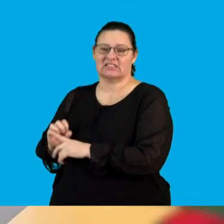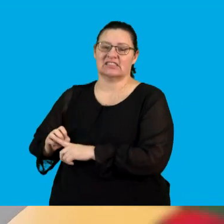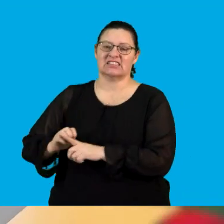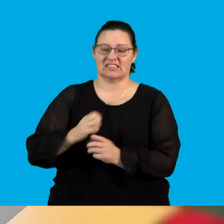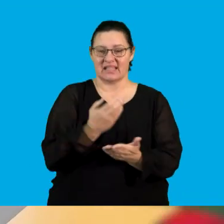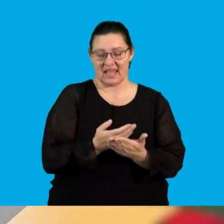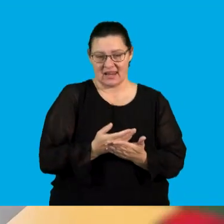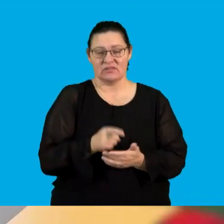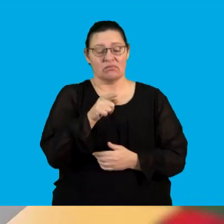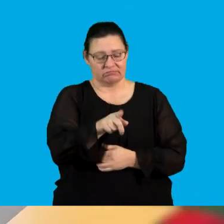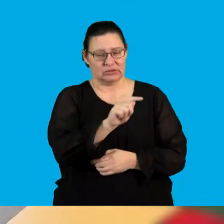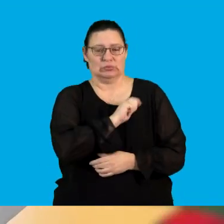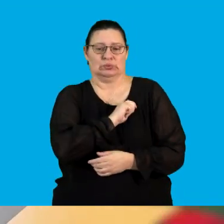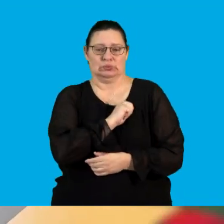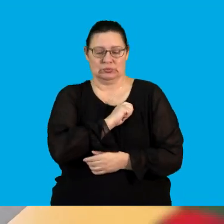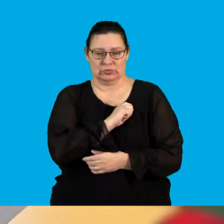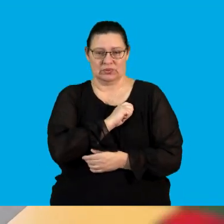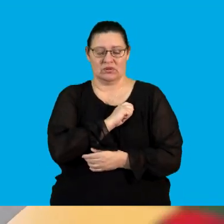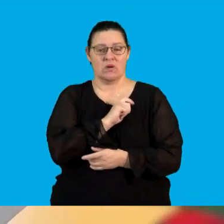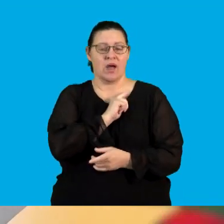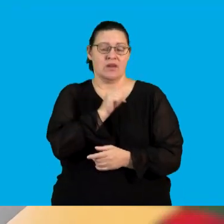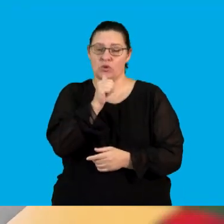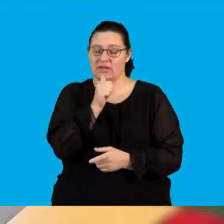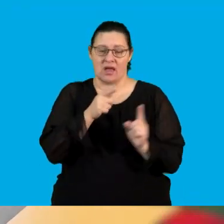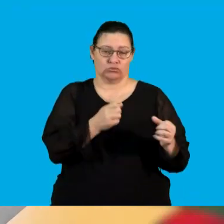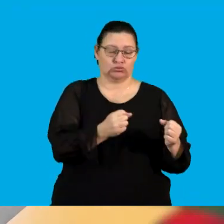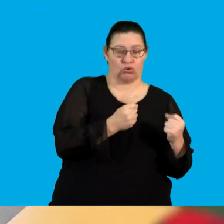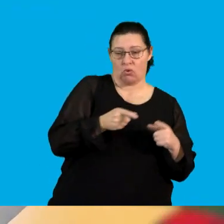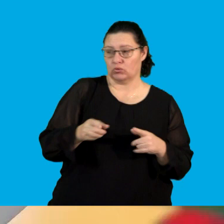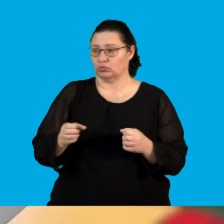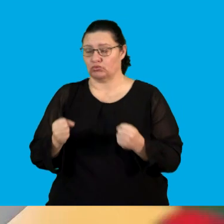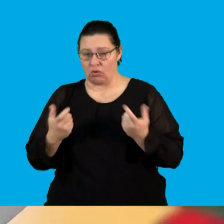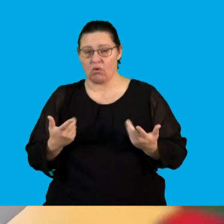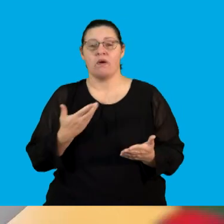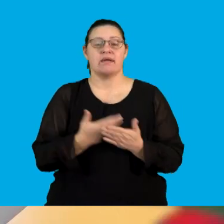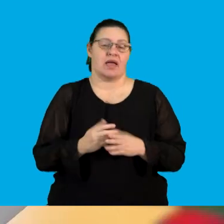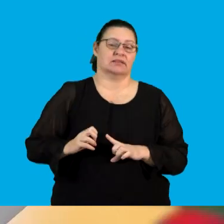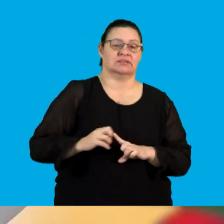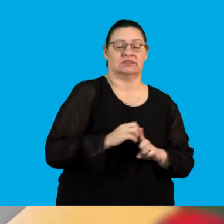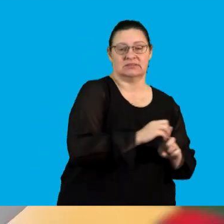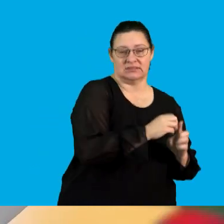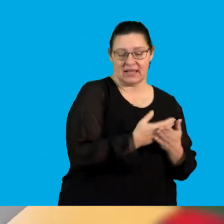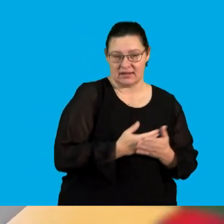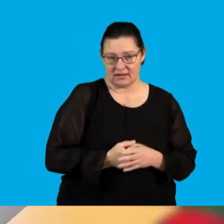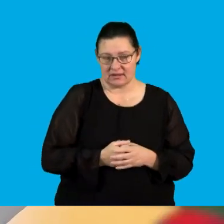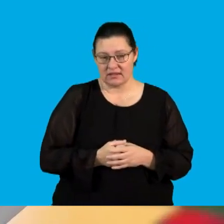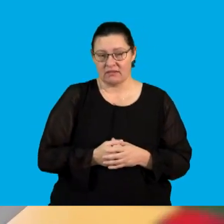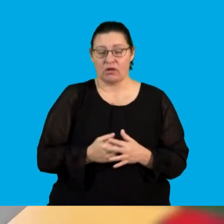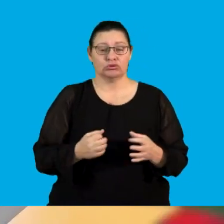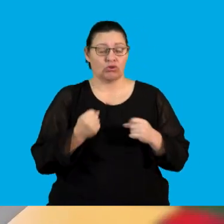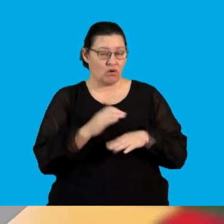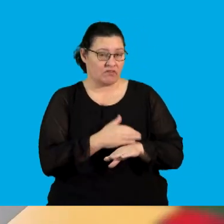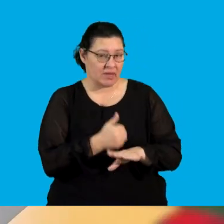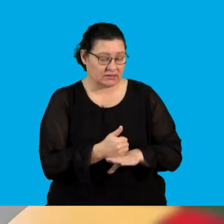be corrosive as well. So therefore, this statement is true because regardless of the strength of an acid, they can be corrosive. And also regardless